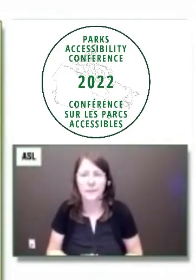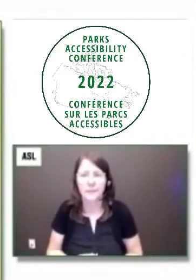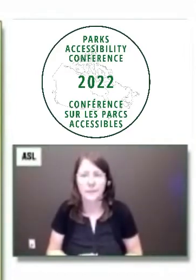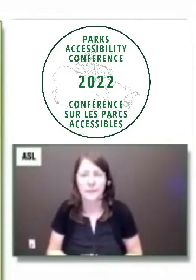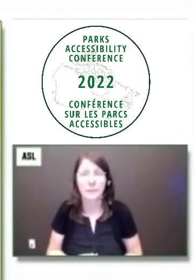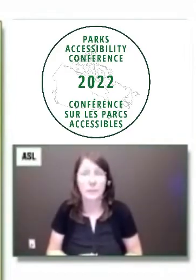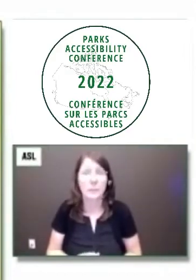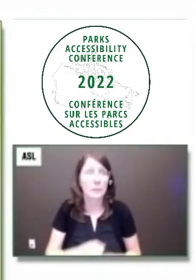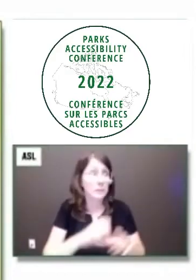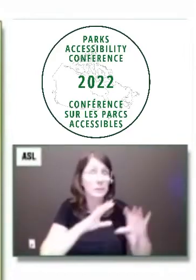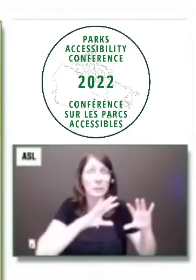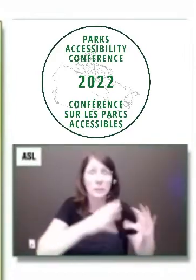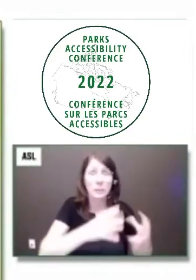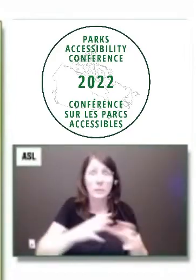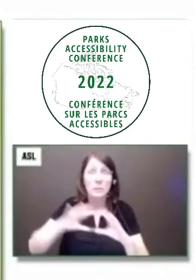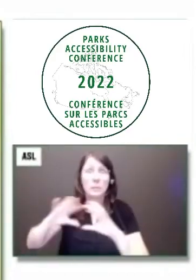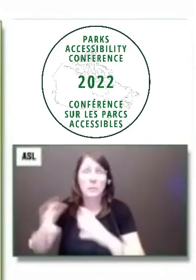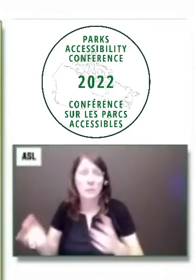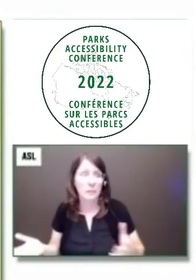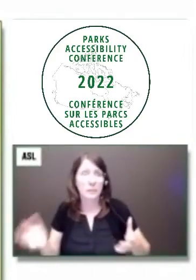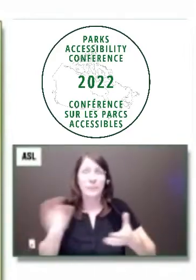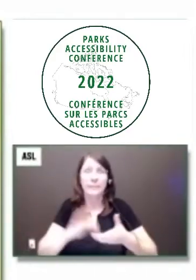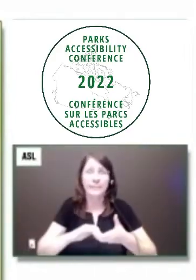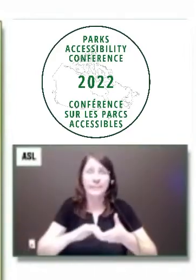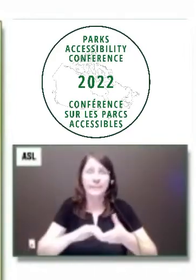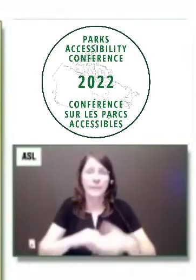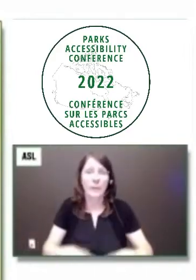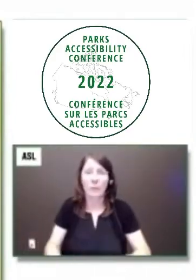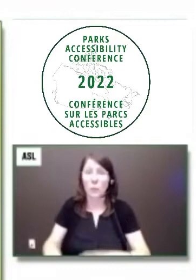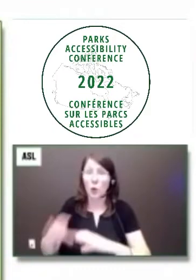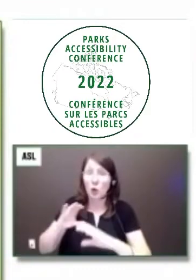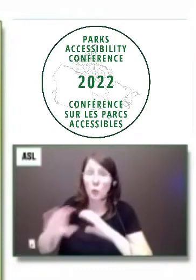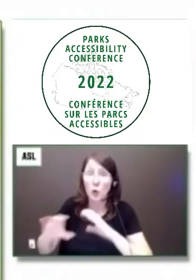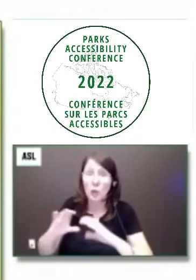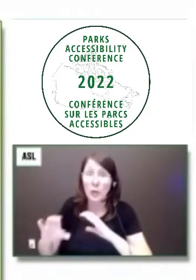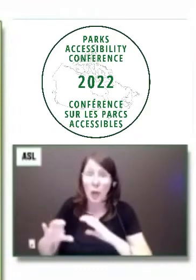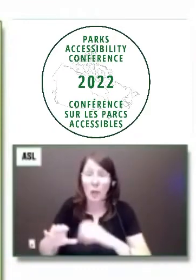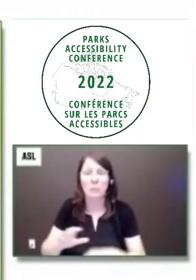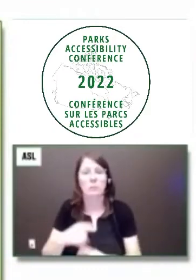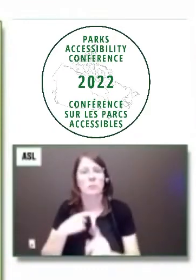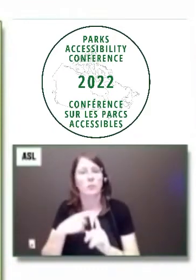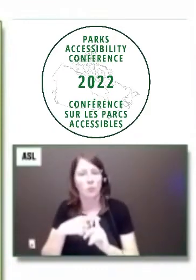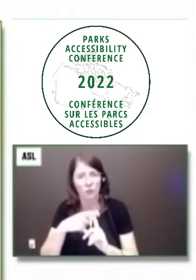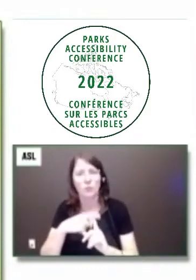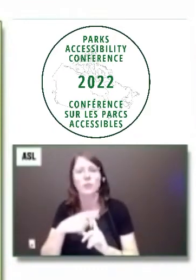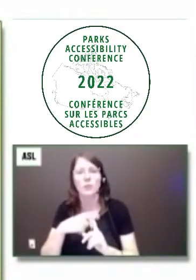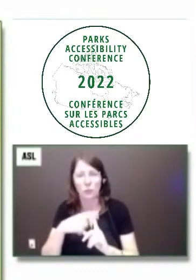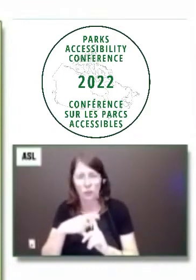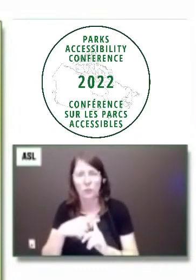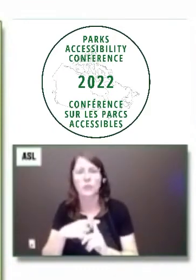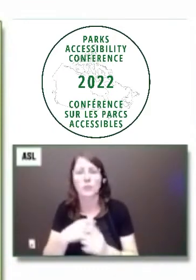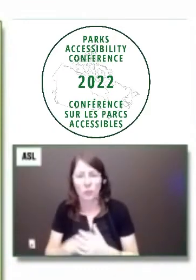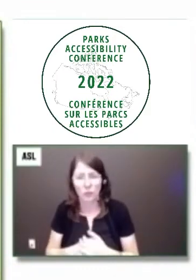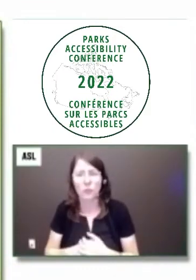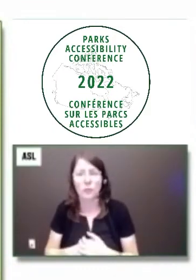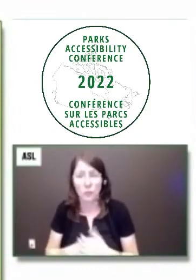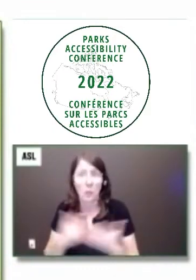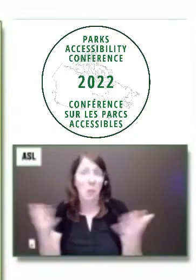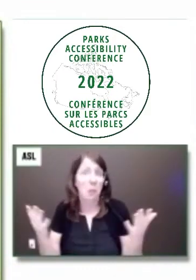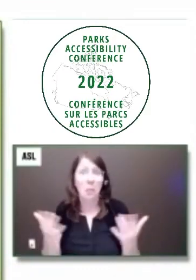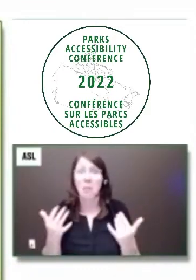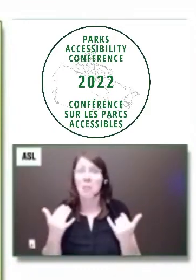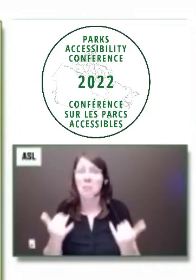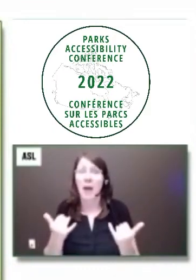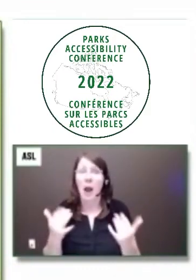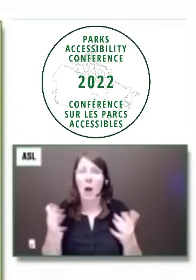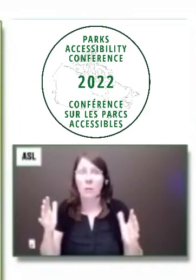that there's communication where we can, again, really find and connect even through, telephone.